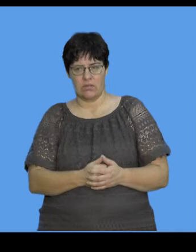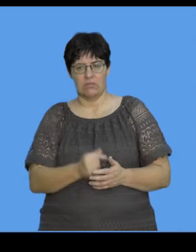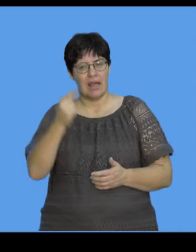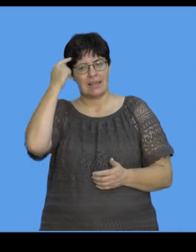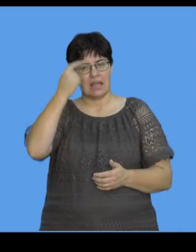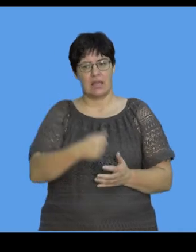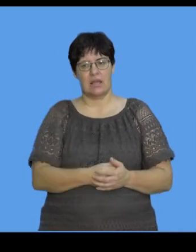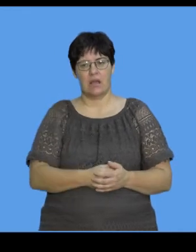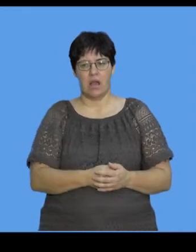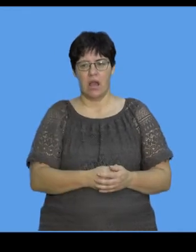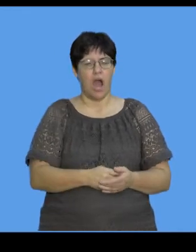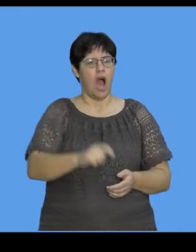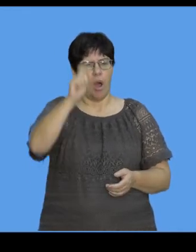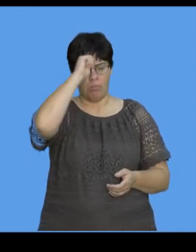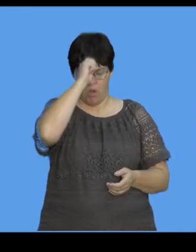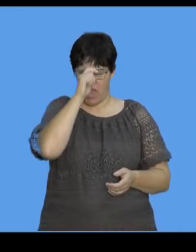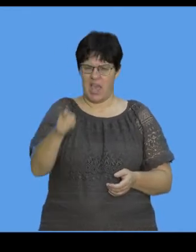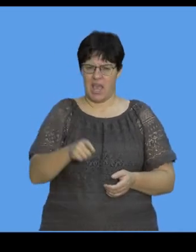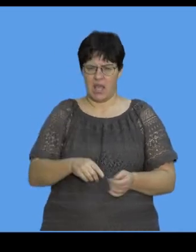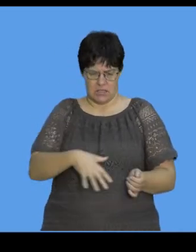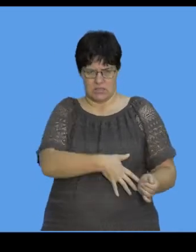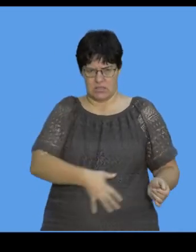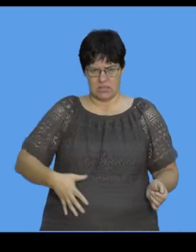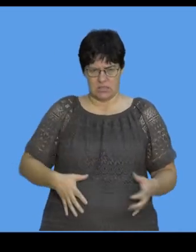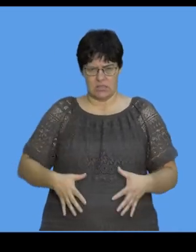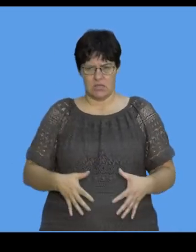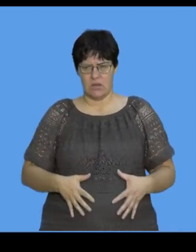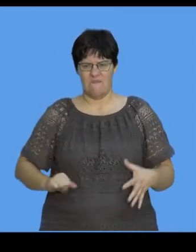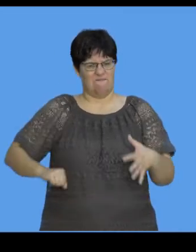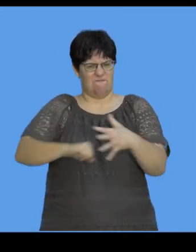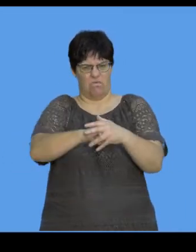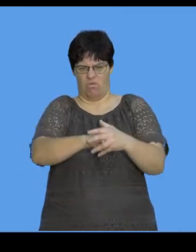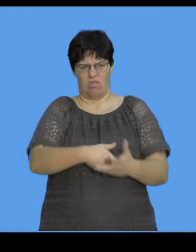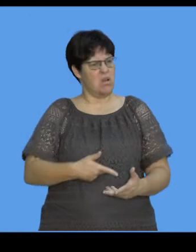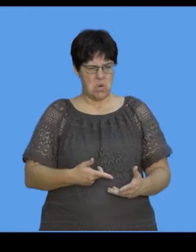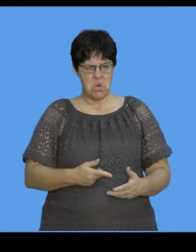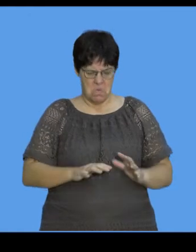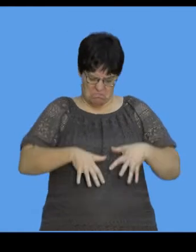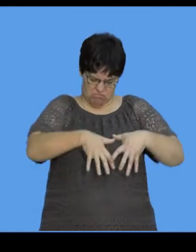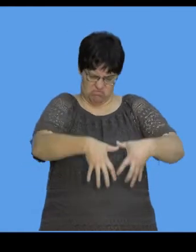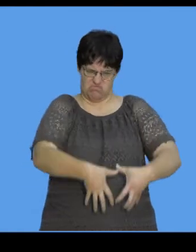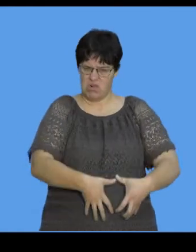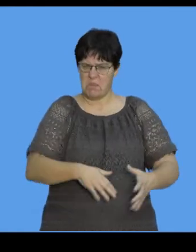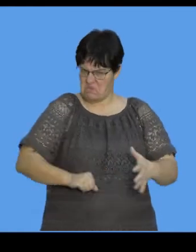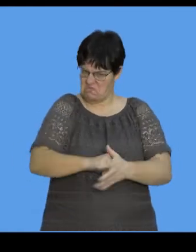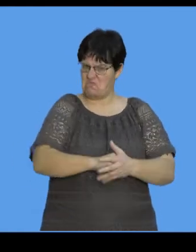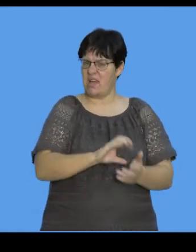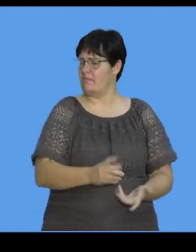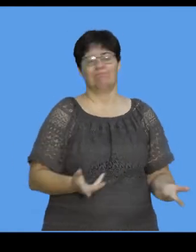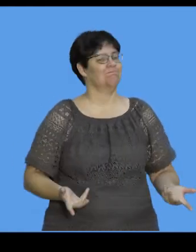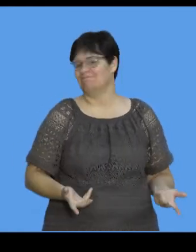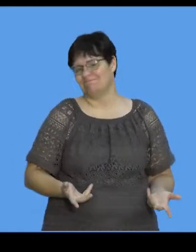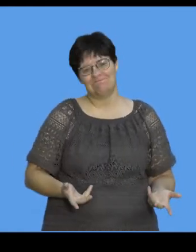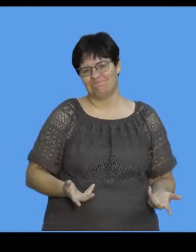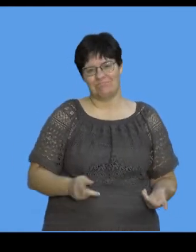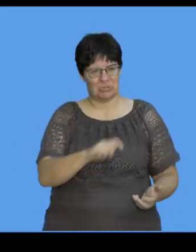often think if we look at these little boys that their tummy, that they're too full. Definitely not. All right, so what happens